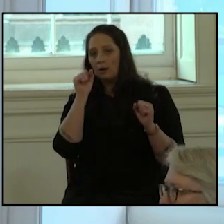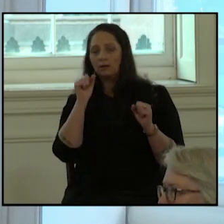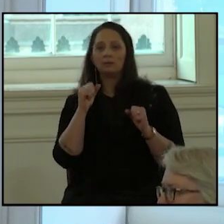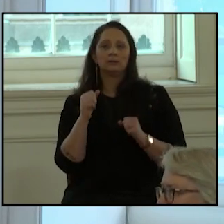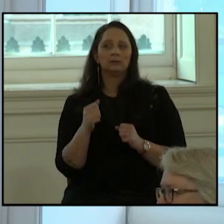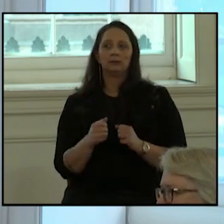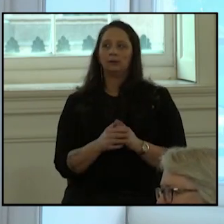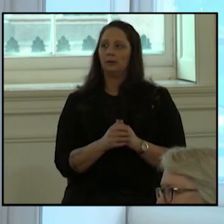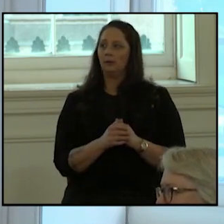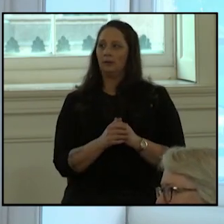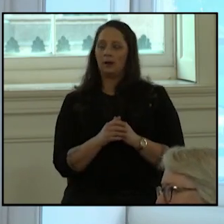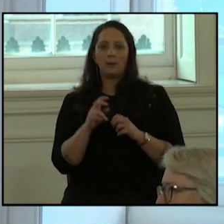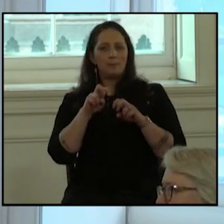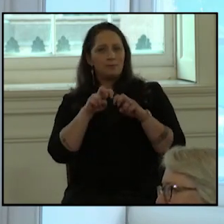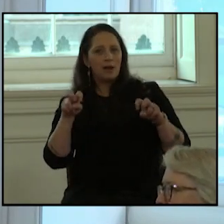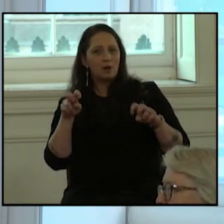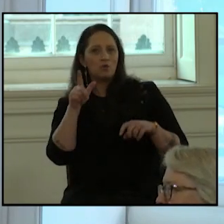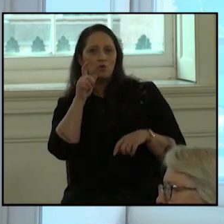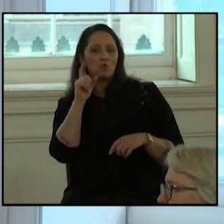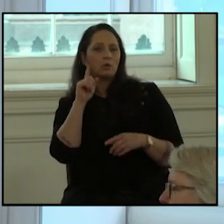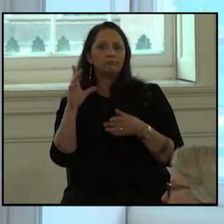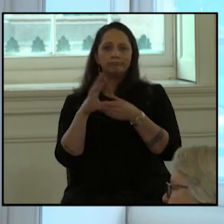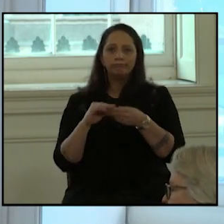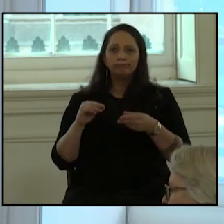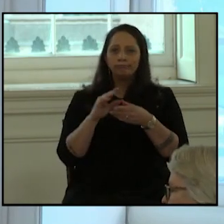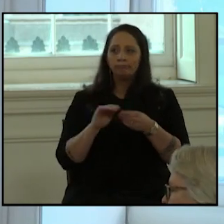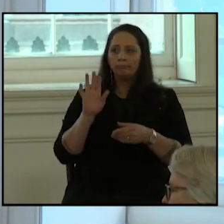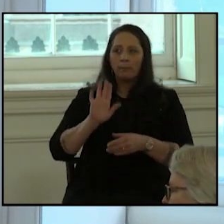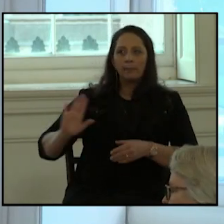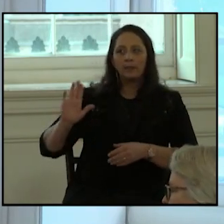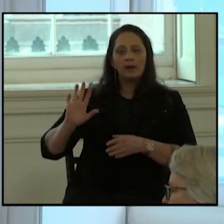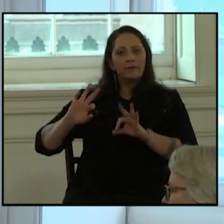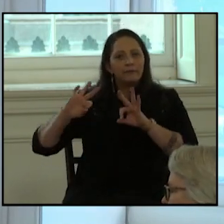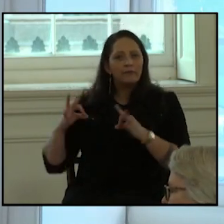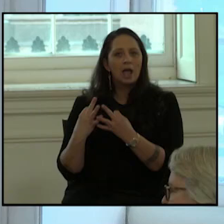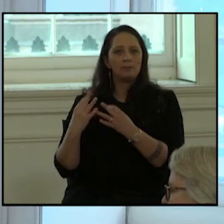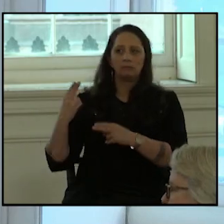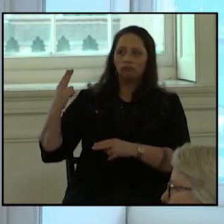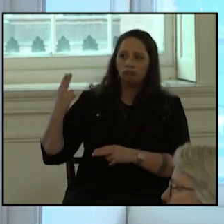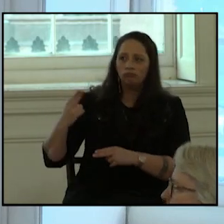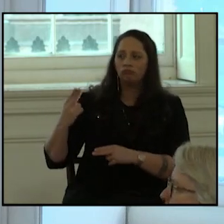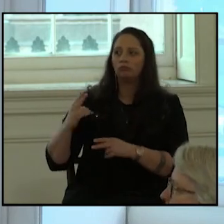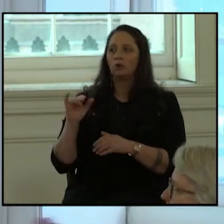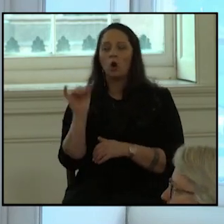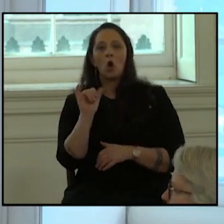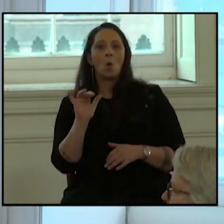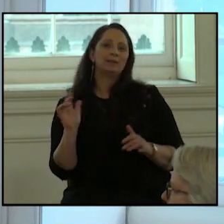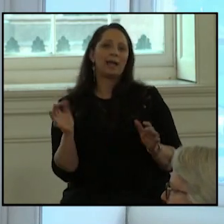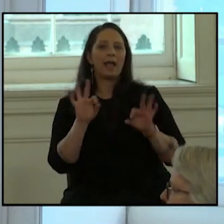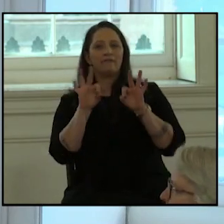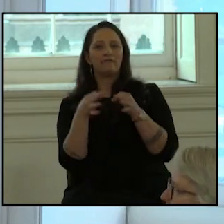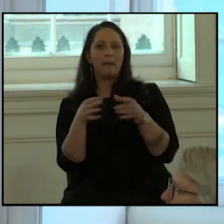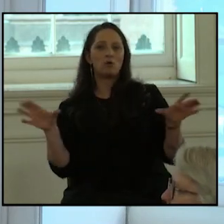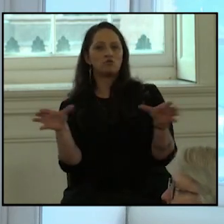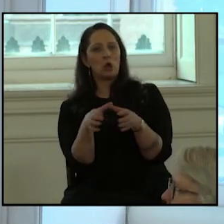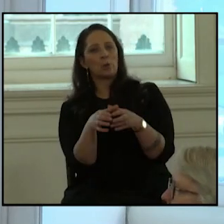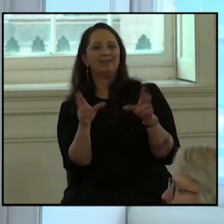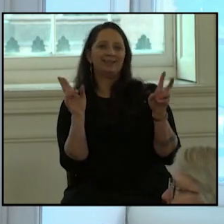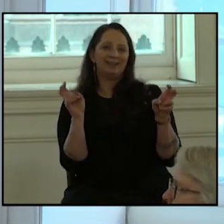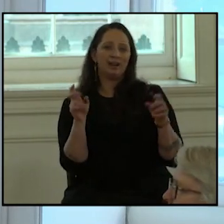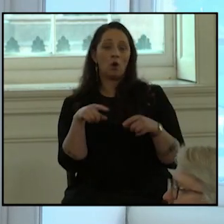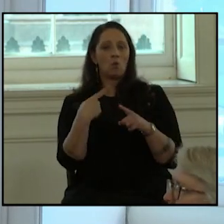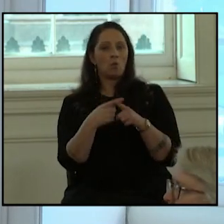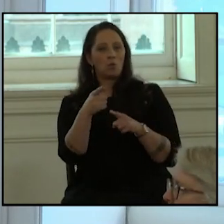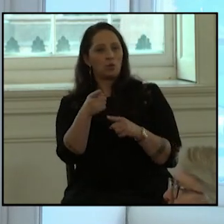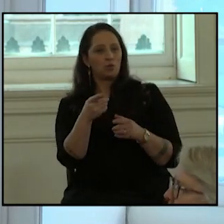panelists that are going to tell you about their stories and tell you about their families. This is almost like a family reunion, right? We're going to get